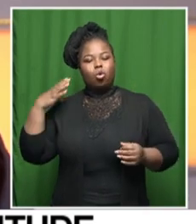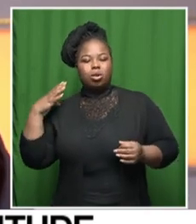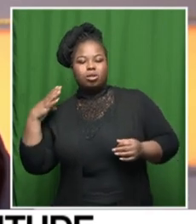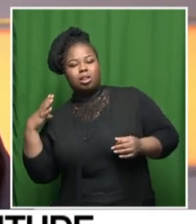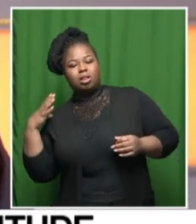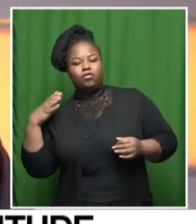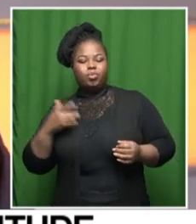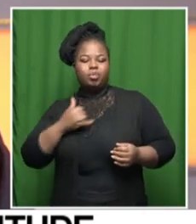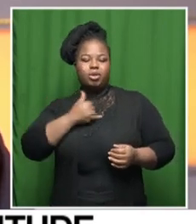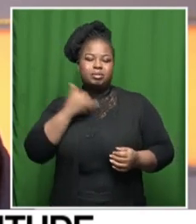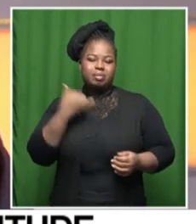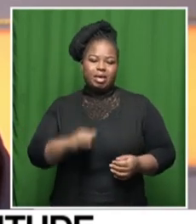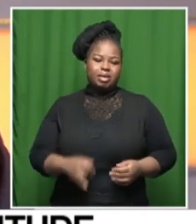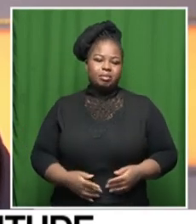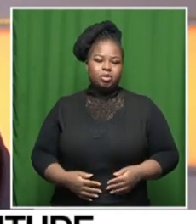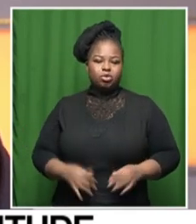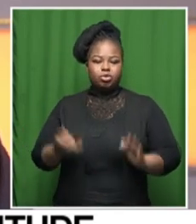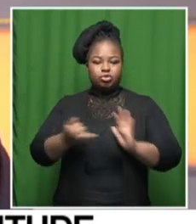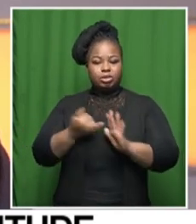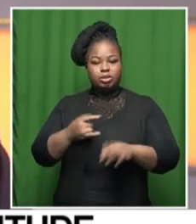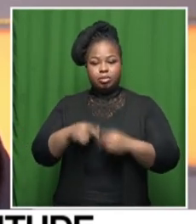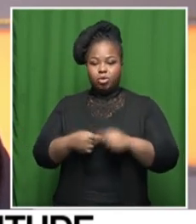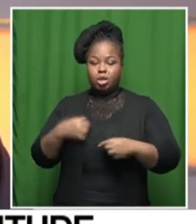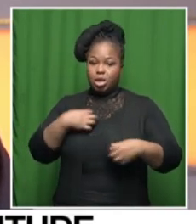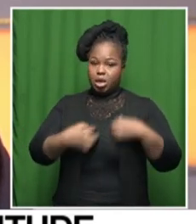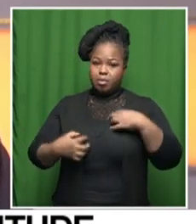of this pain. So it was no longer just about